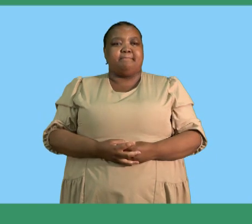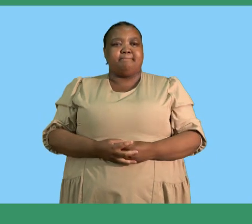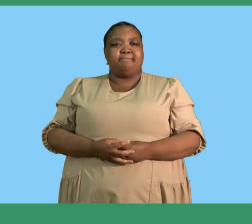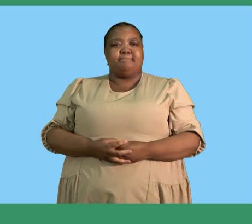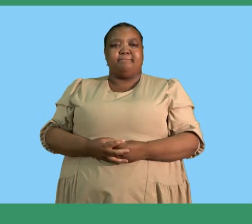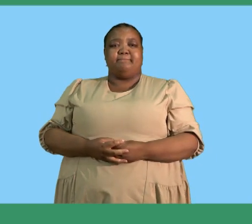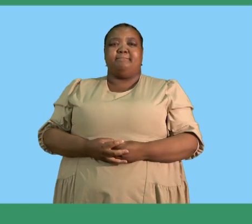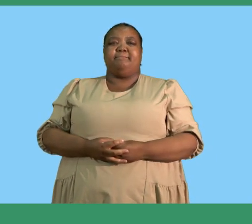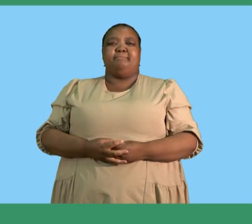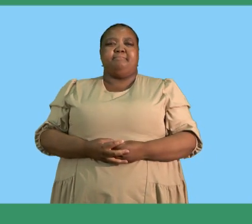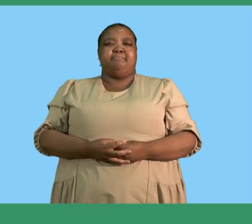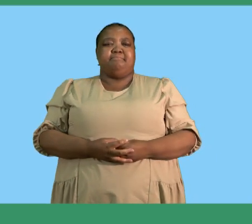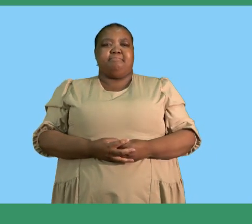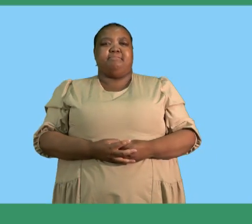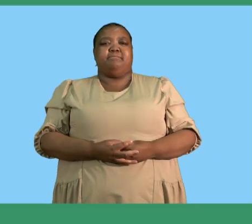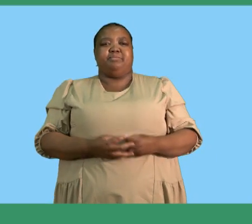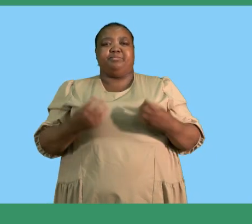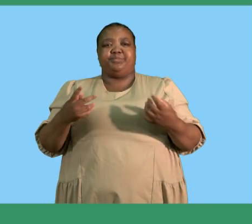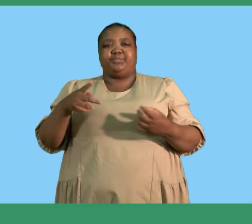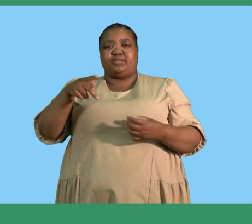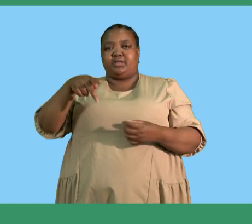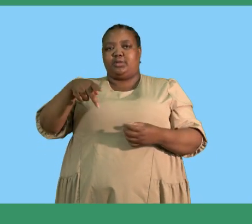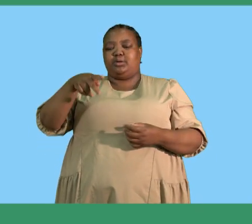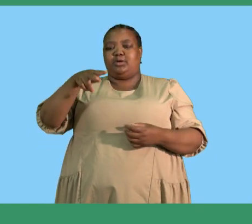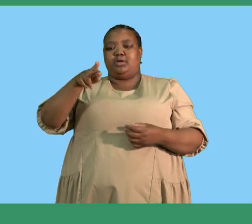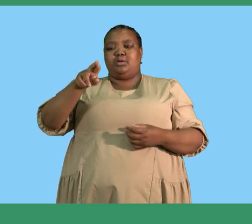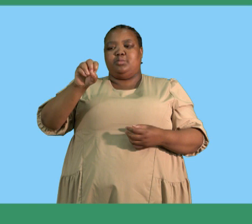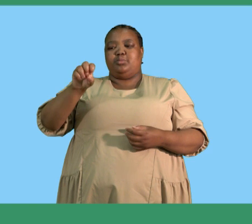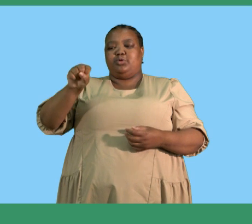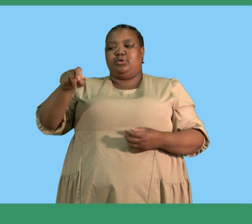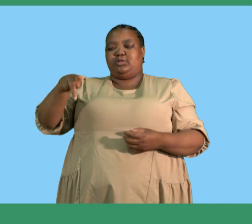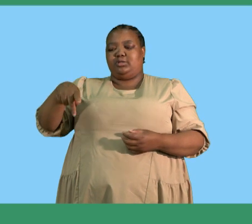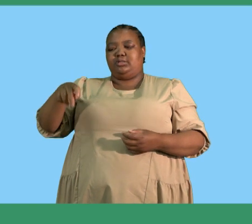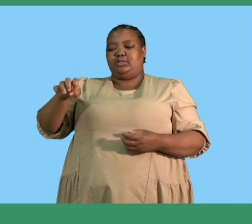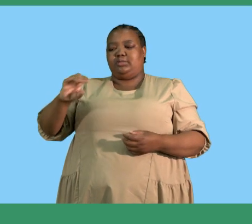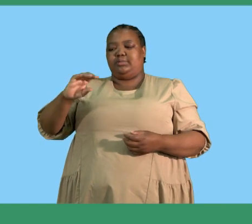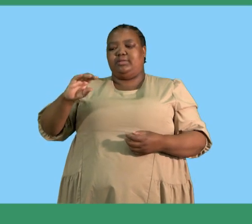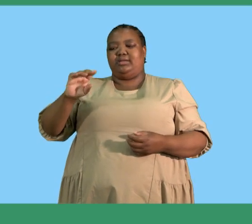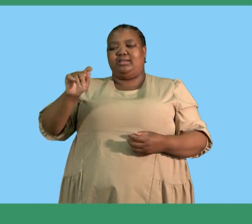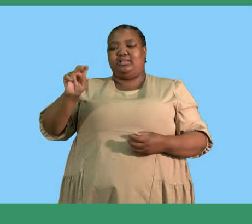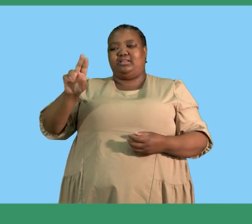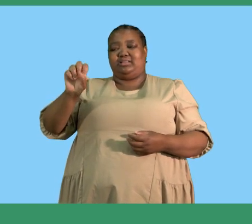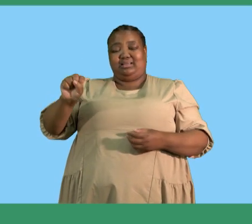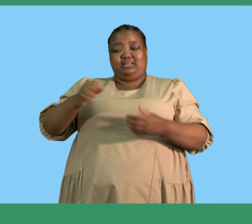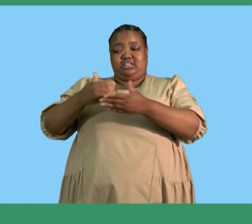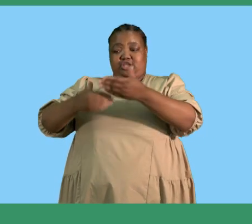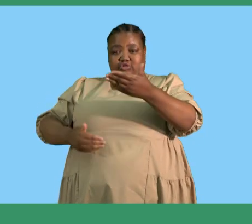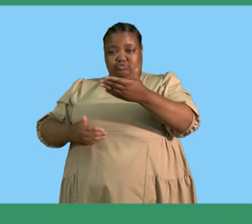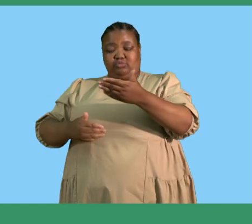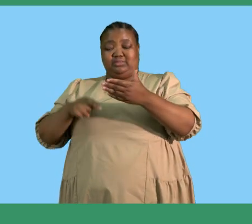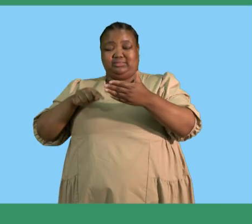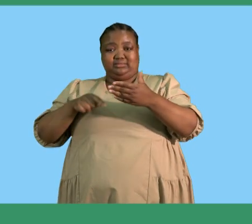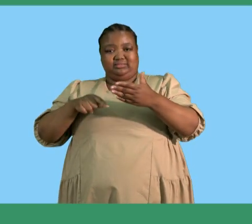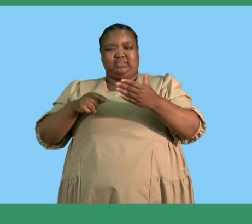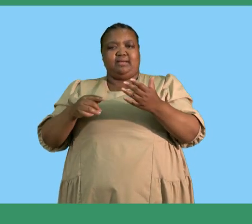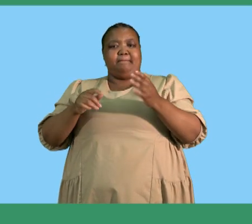Whereas when we are talking about a prospectus, we are talking about a document that is used to invite the public